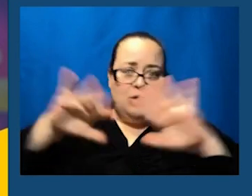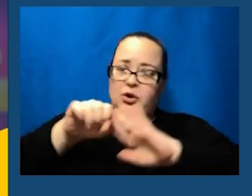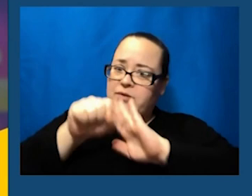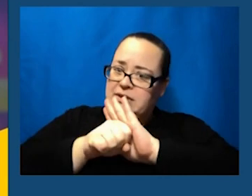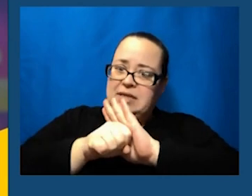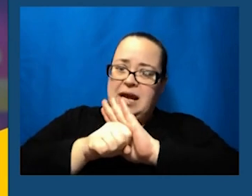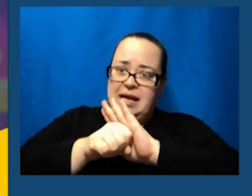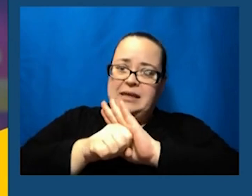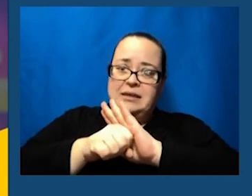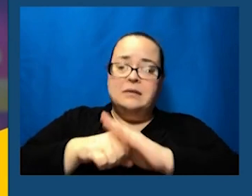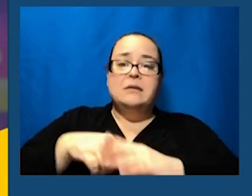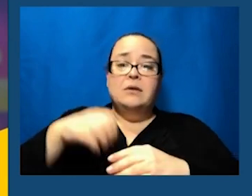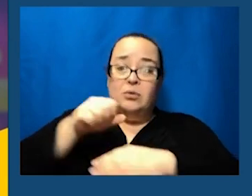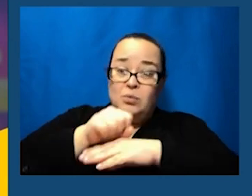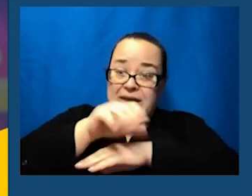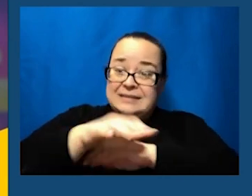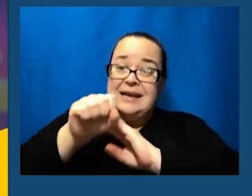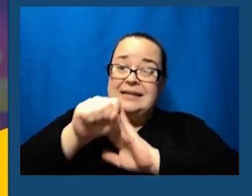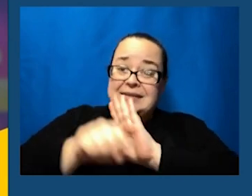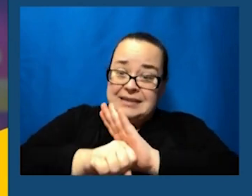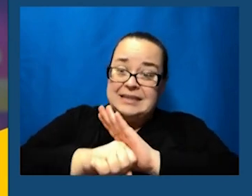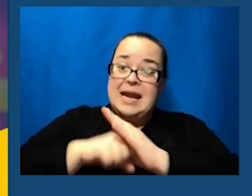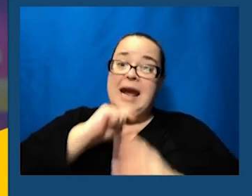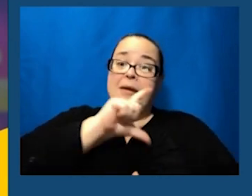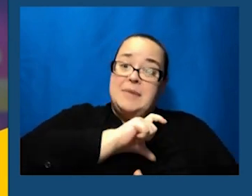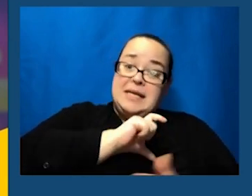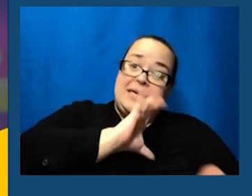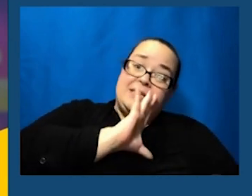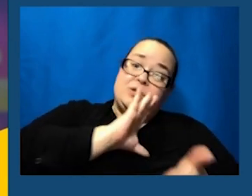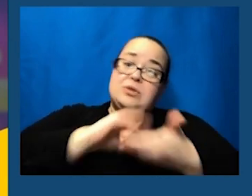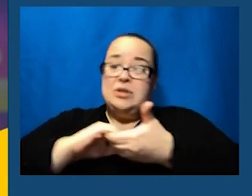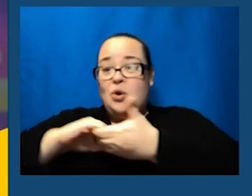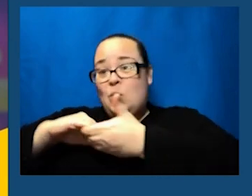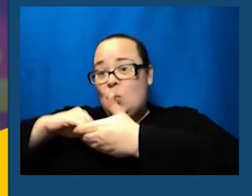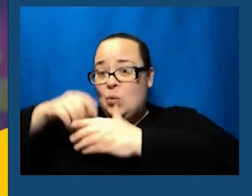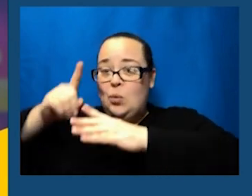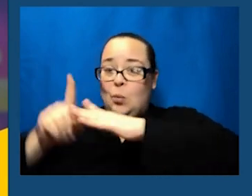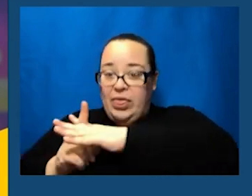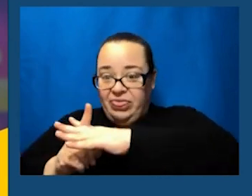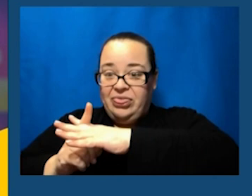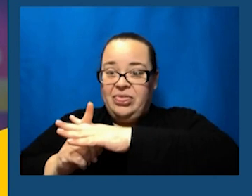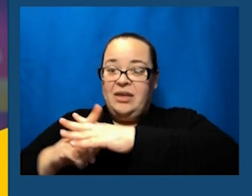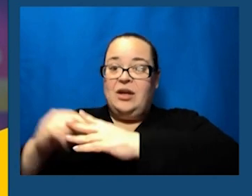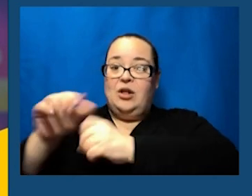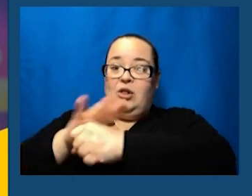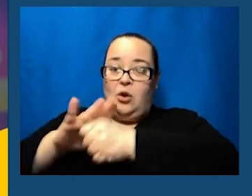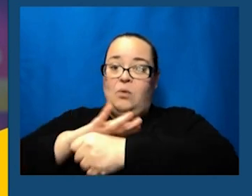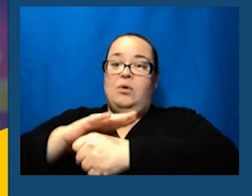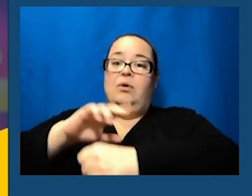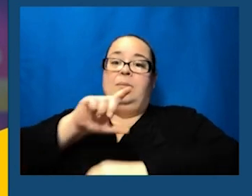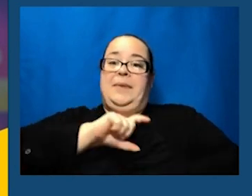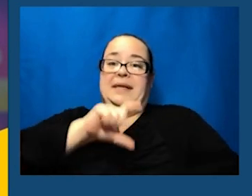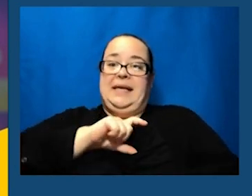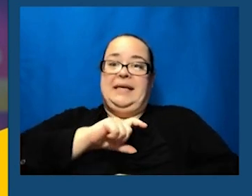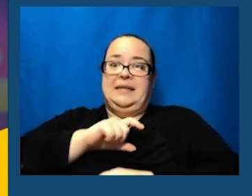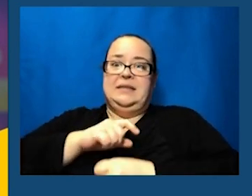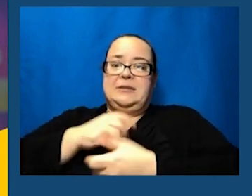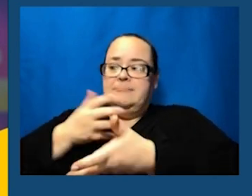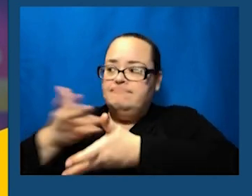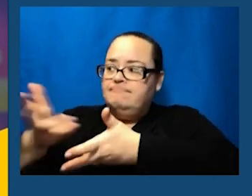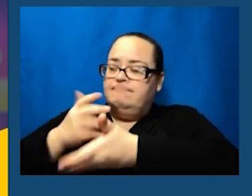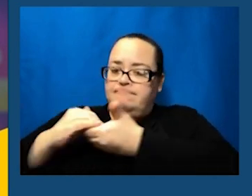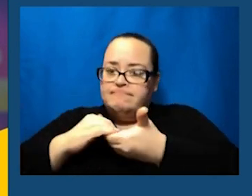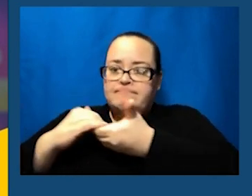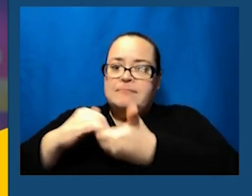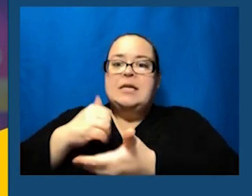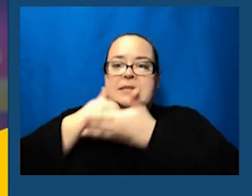police literally embedded with the local PD to give them what they need to help get guns off the streets. And we're making a real difference. In fact,